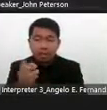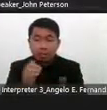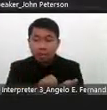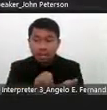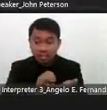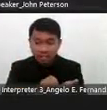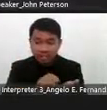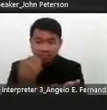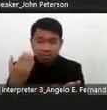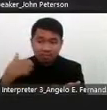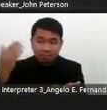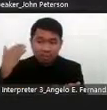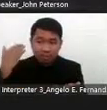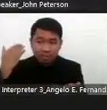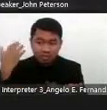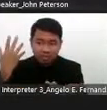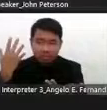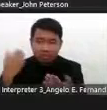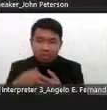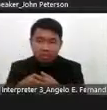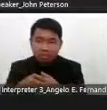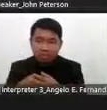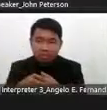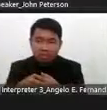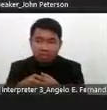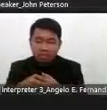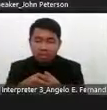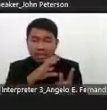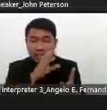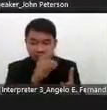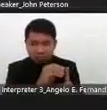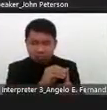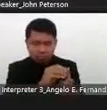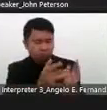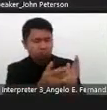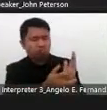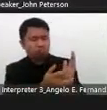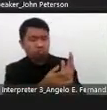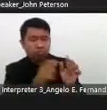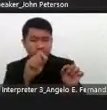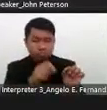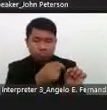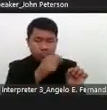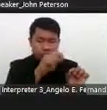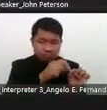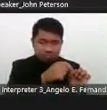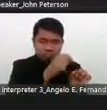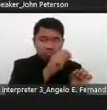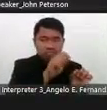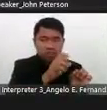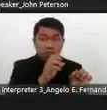our traditional weaving techniques and the use of